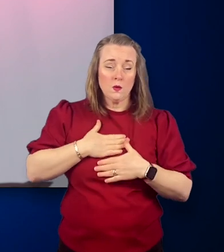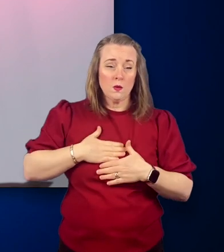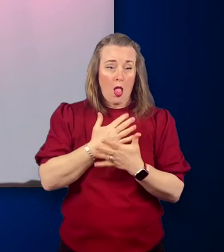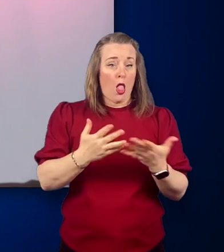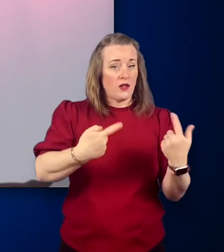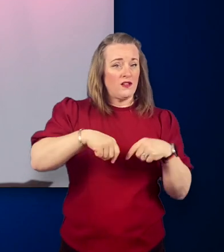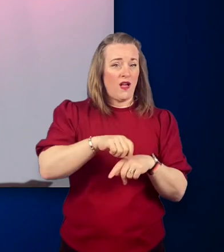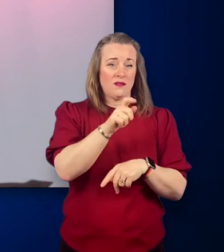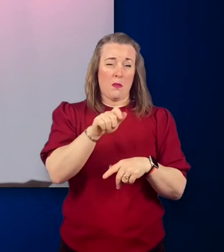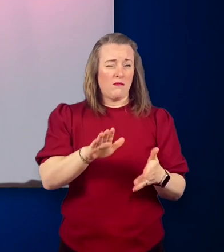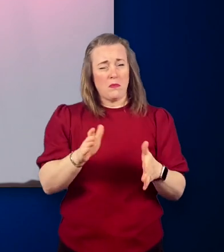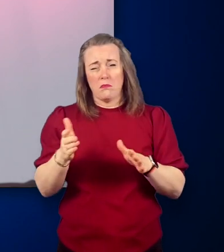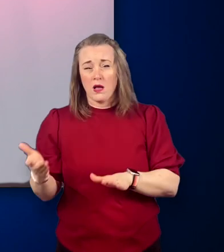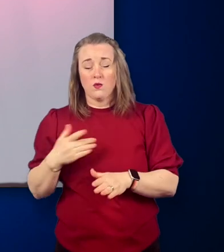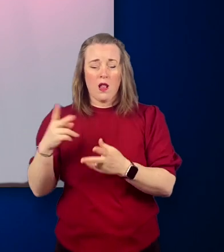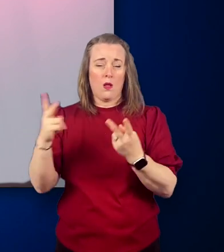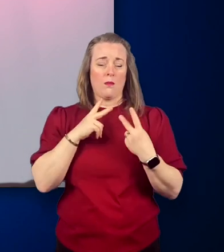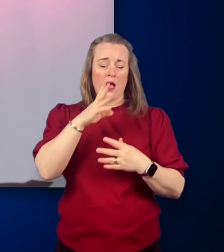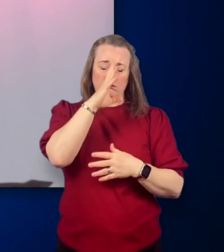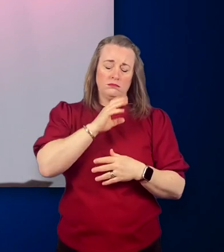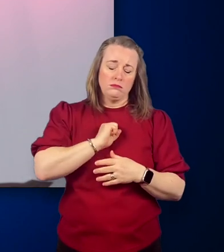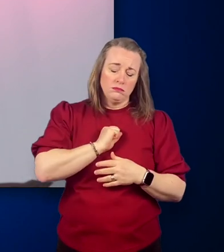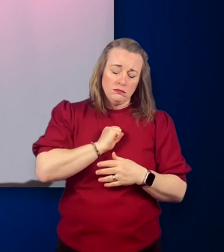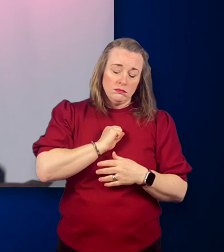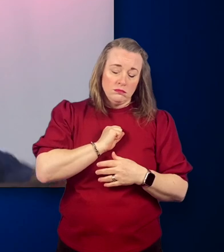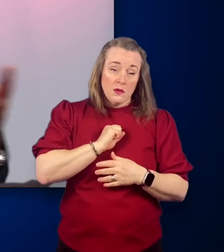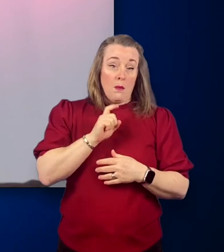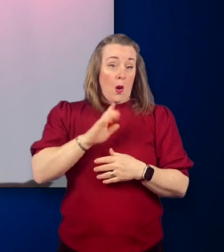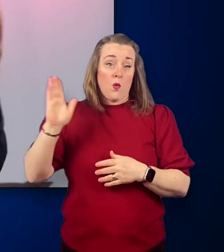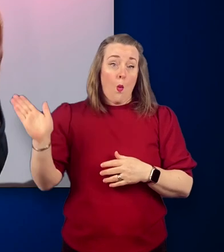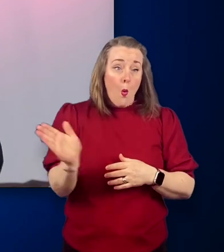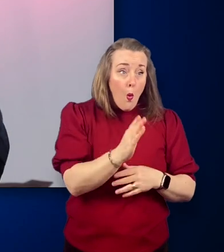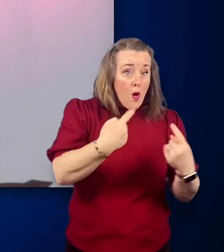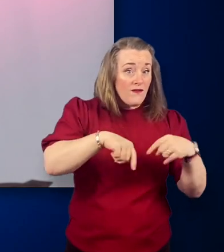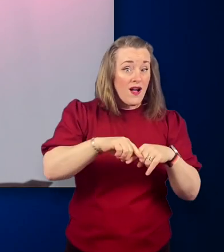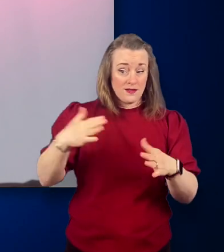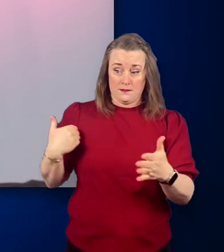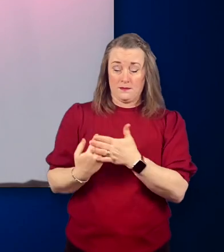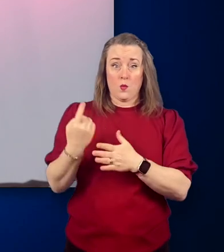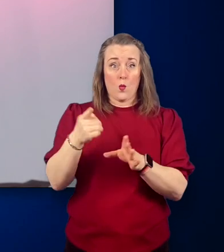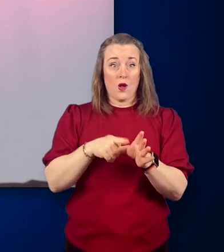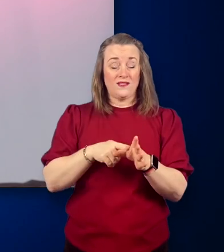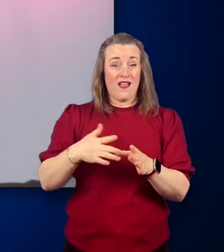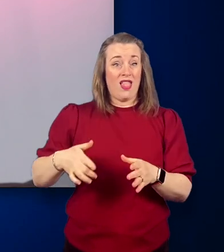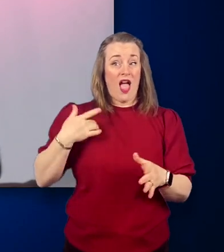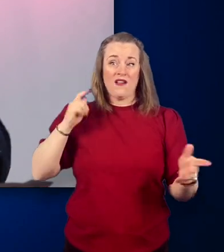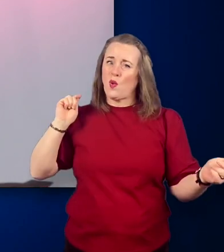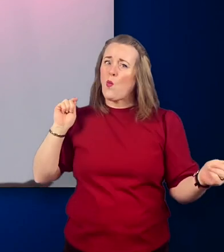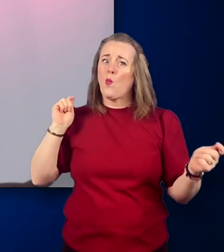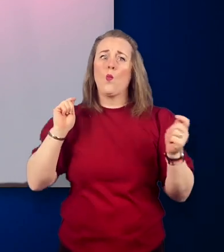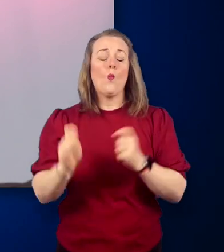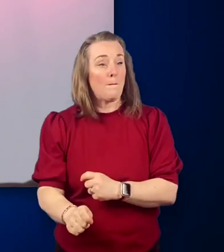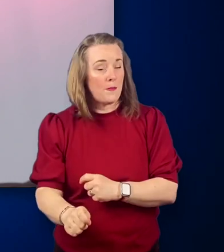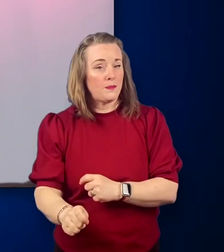of us during this year, our lives have completely changed. But what you need to understand is during this year, there's been